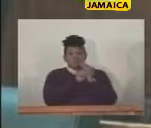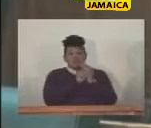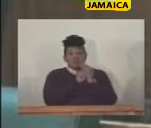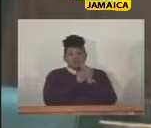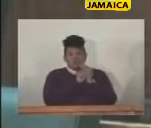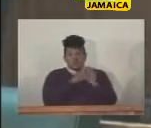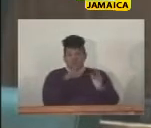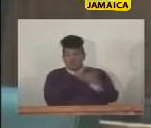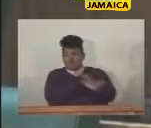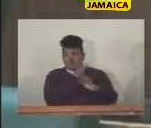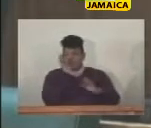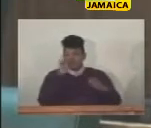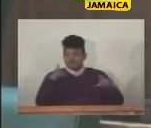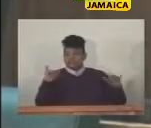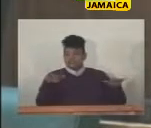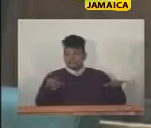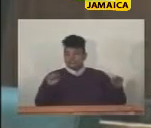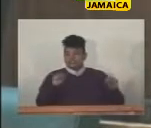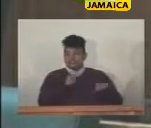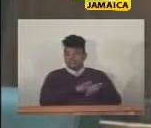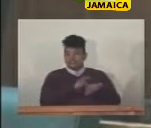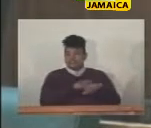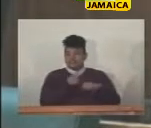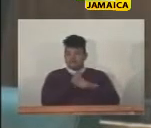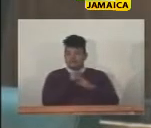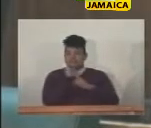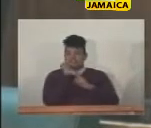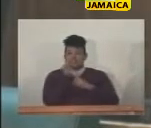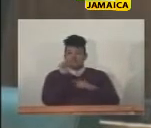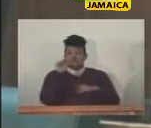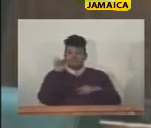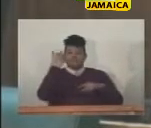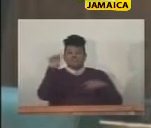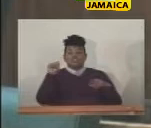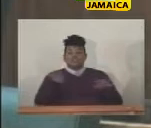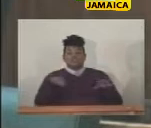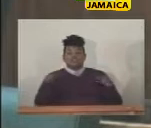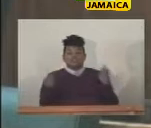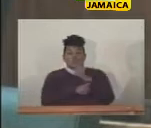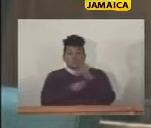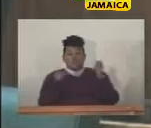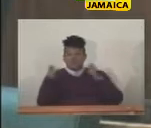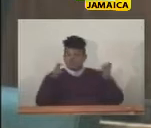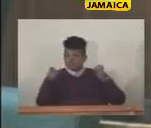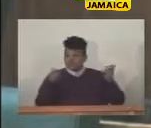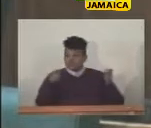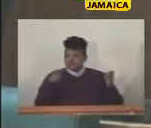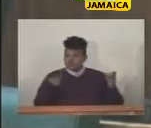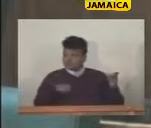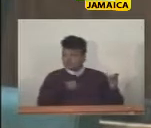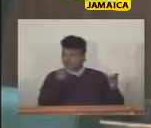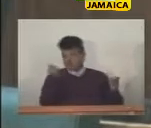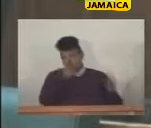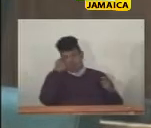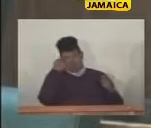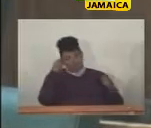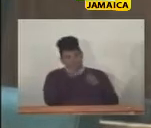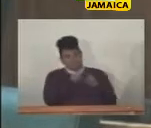powers, it will take some time to get the situation in St. James under control, as we all